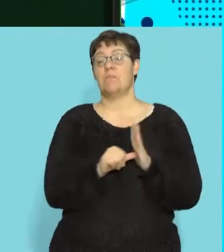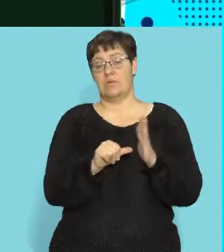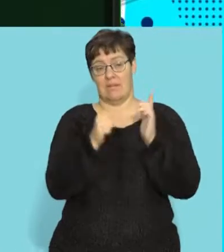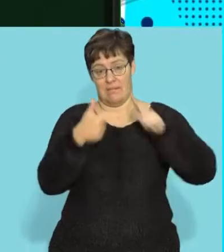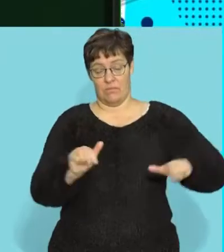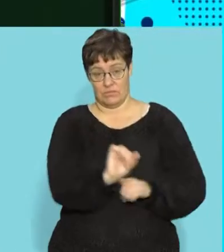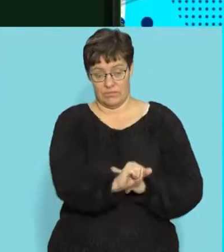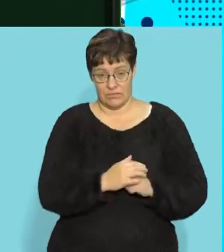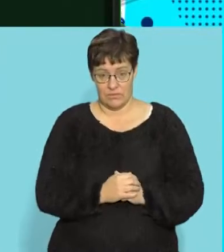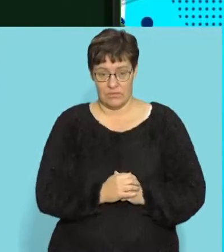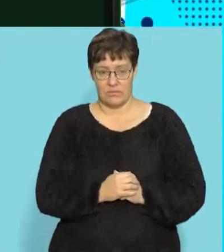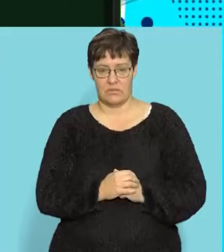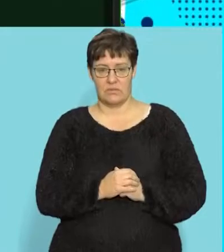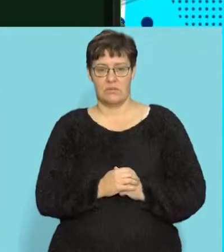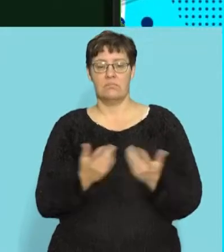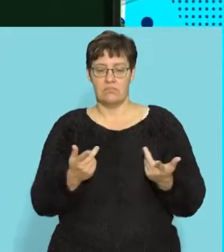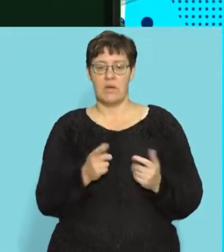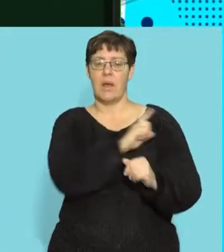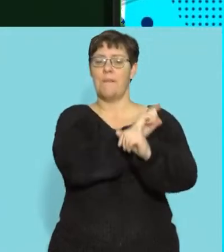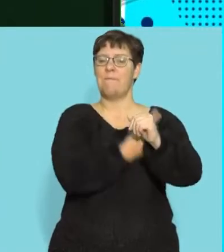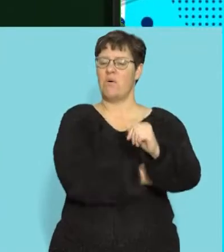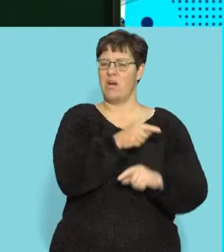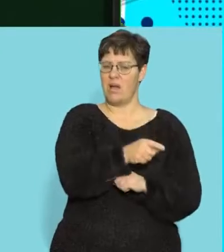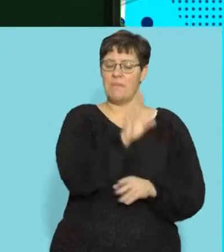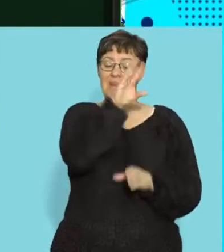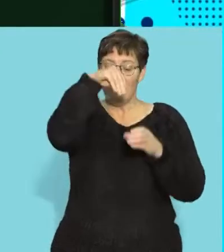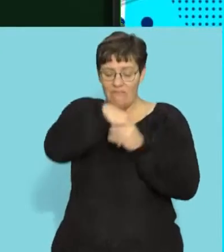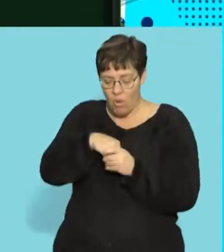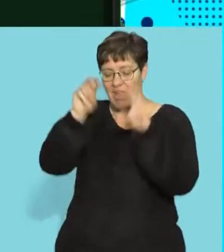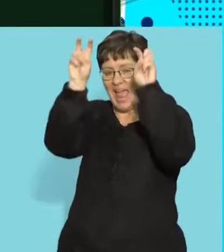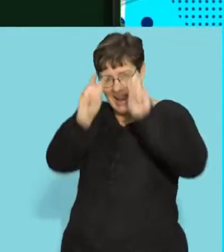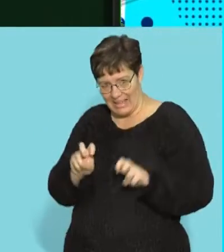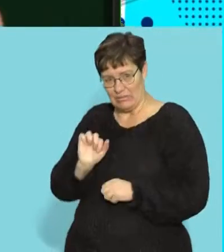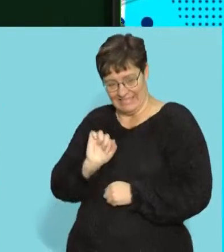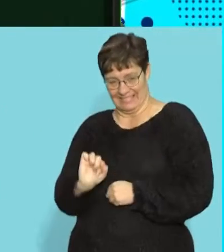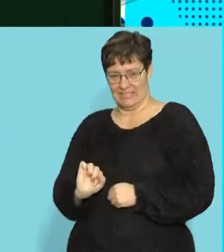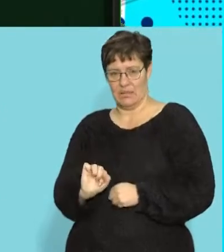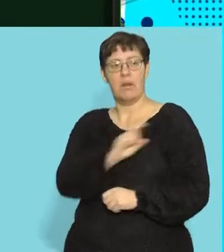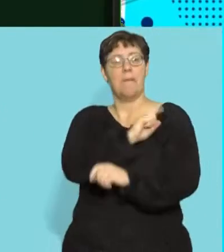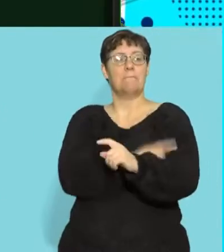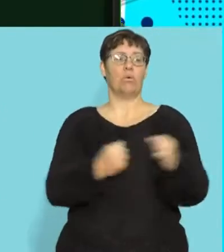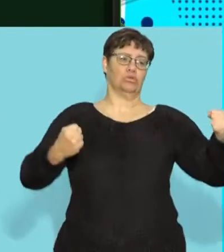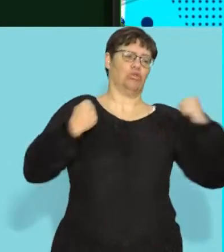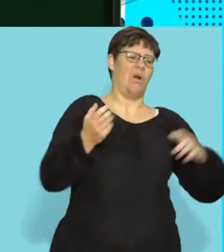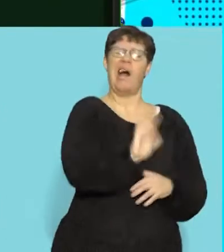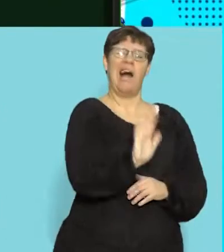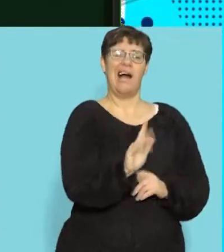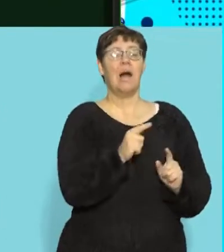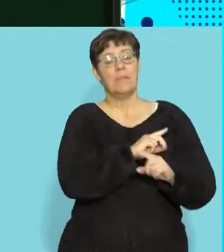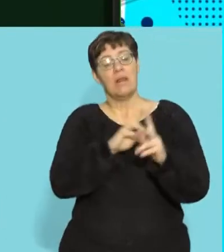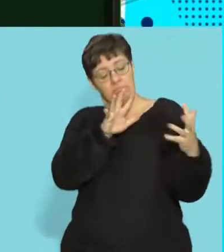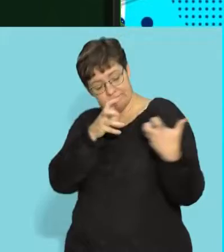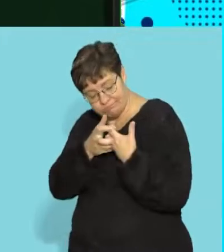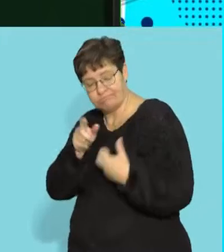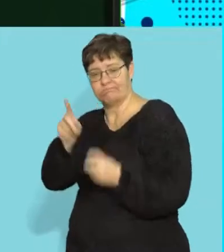of the language. So as we use the term power, it is in the context of electric circuits, right? So understanding